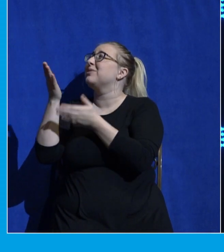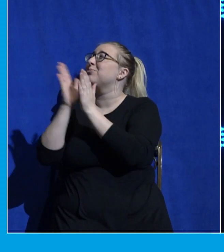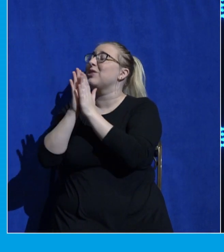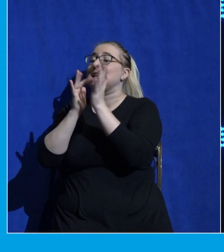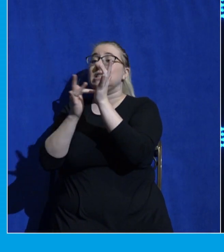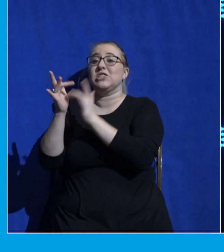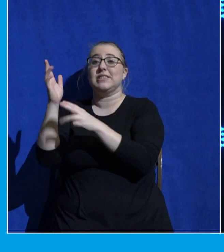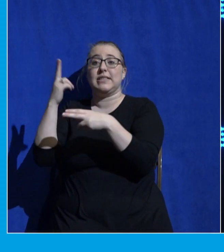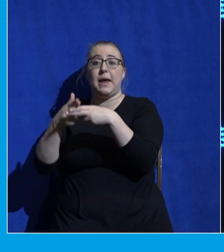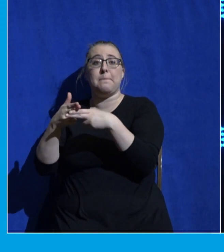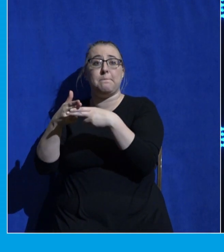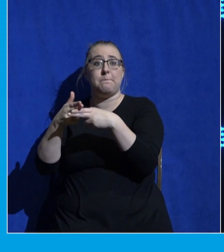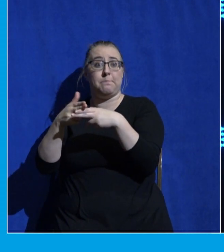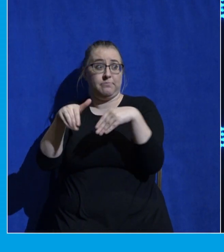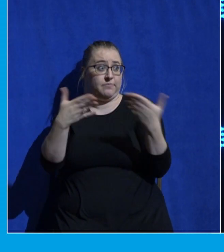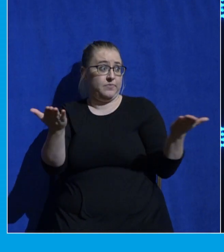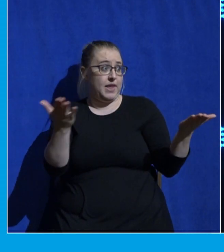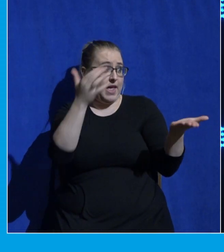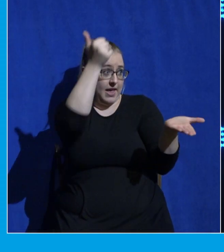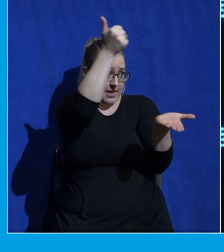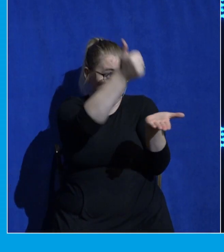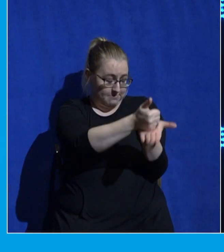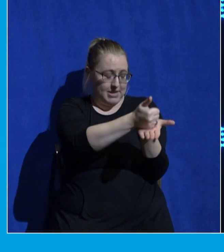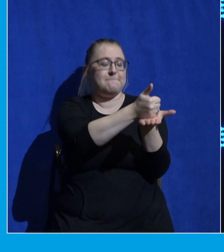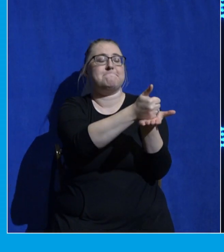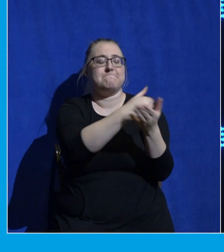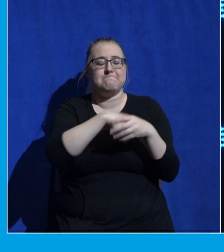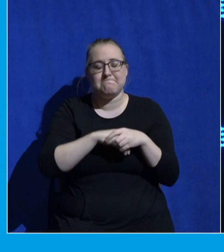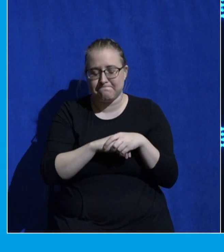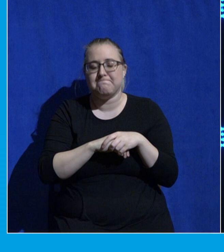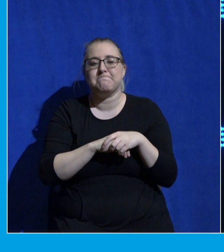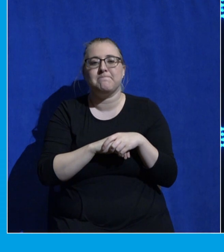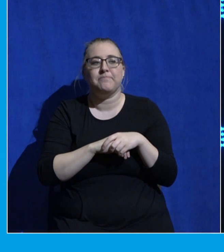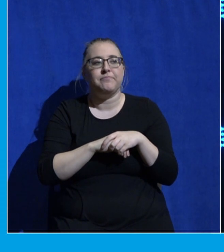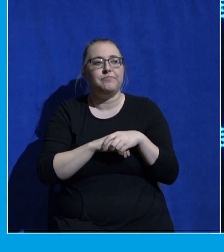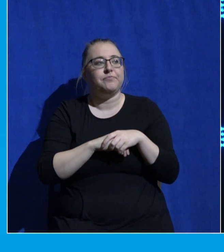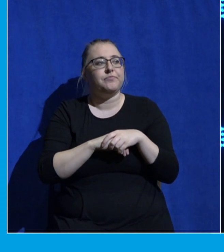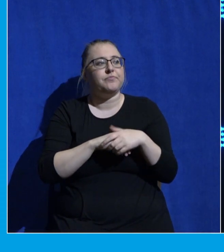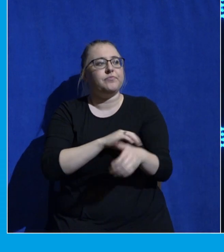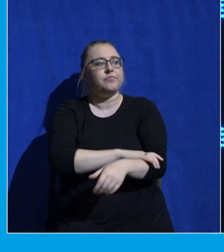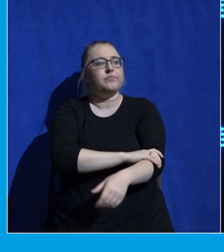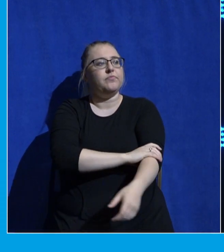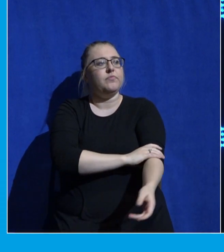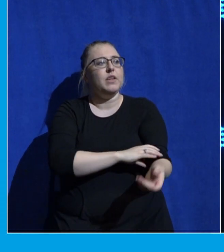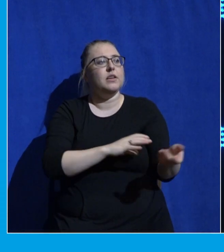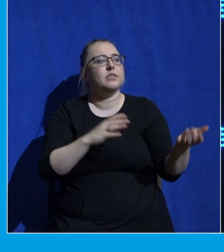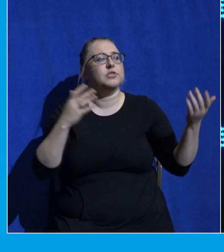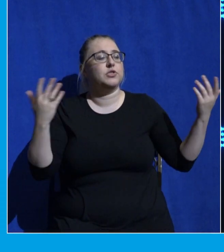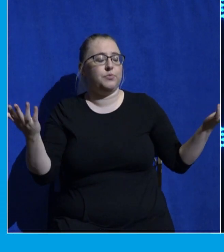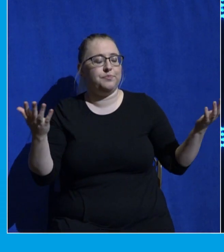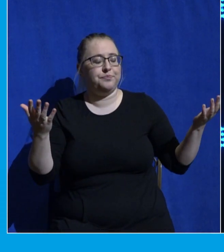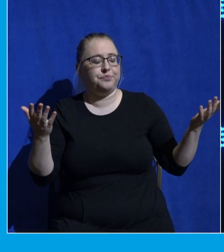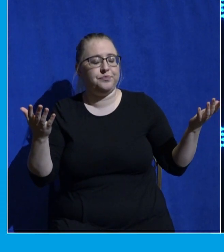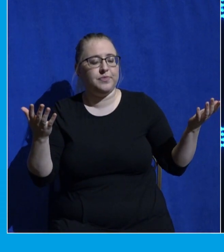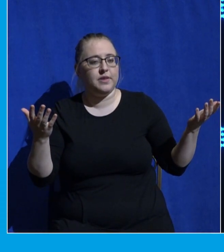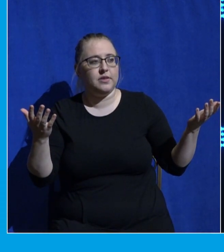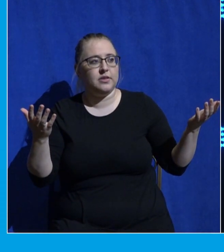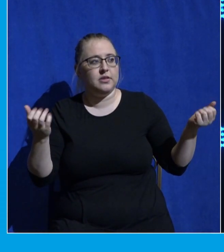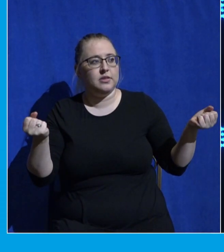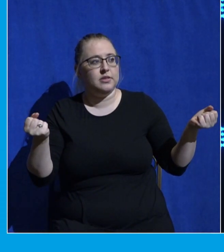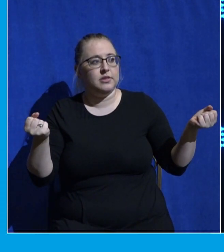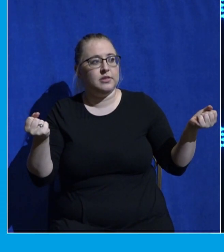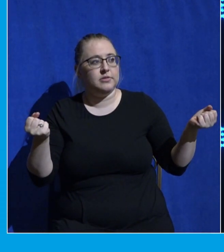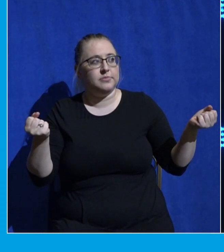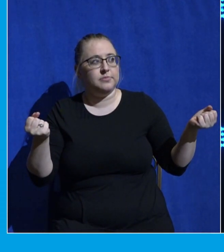Jesus. If you agree, say amen, amen. NBC, listen, there's nothing